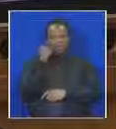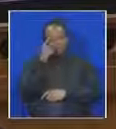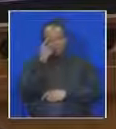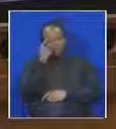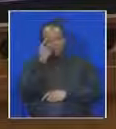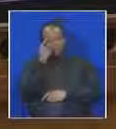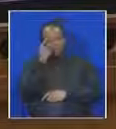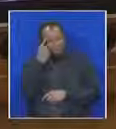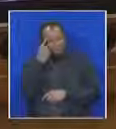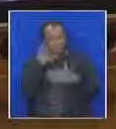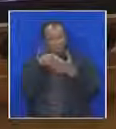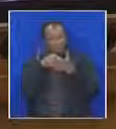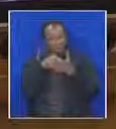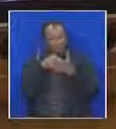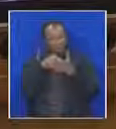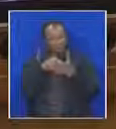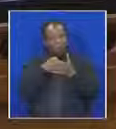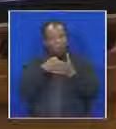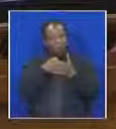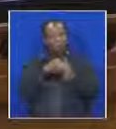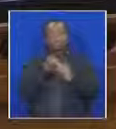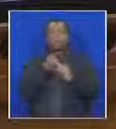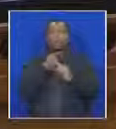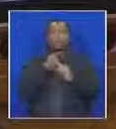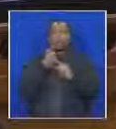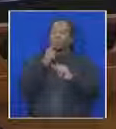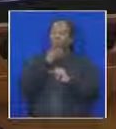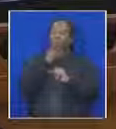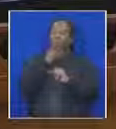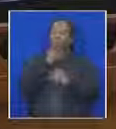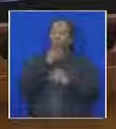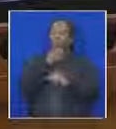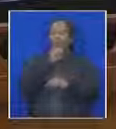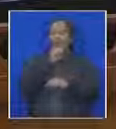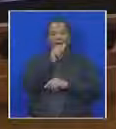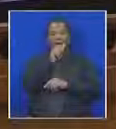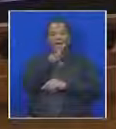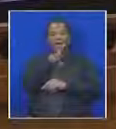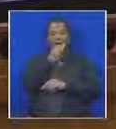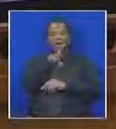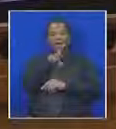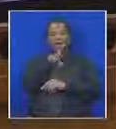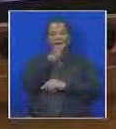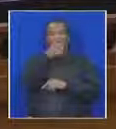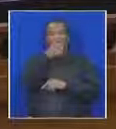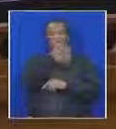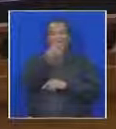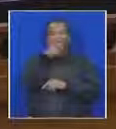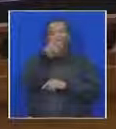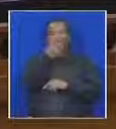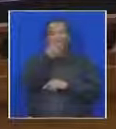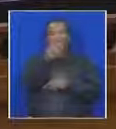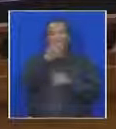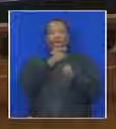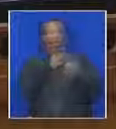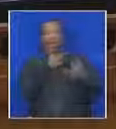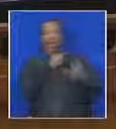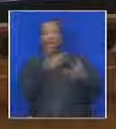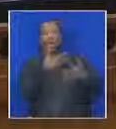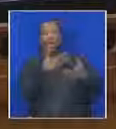what extent are the apex leaders of the ANC are contaminated by the actions of their flawed